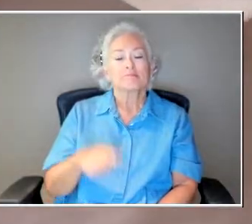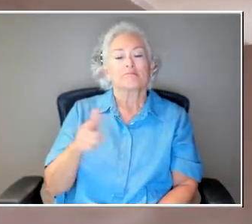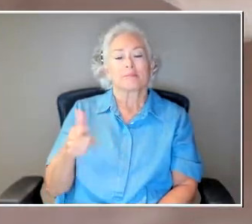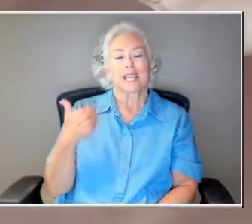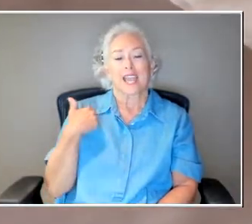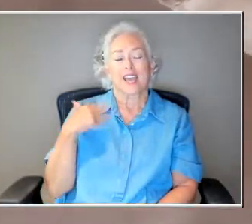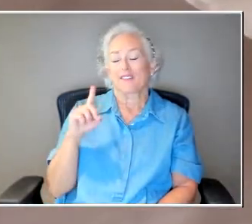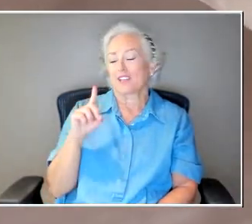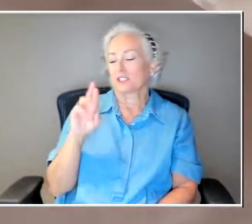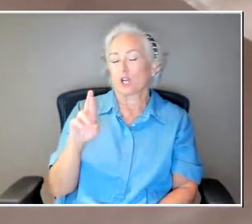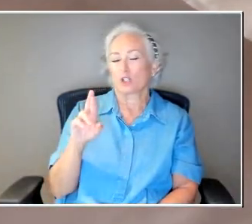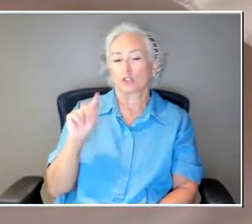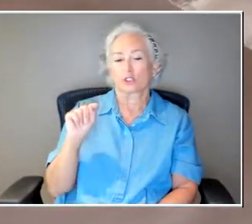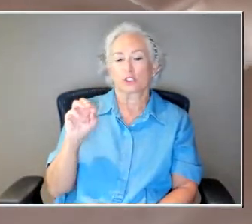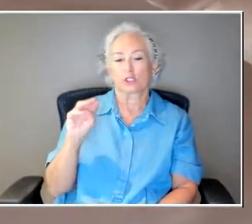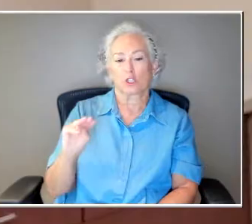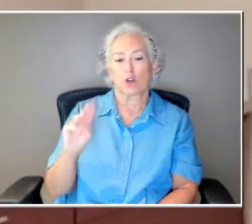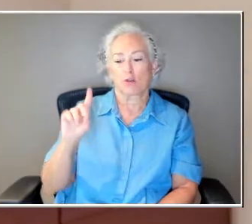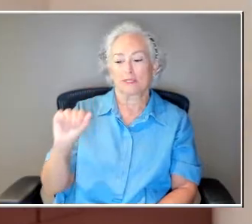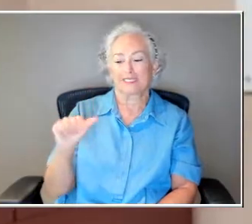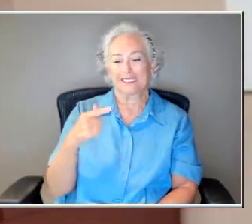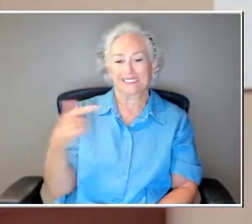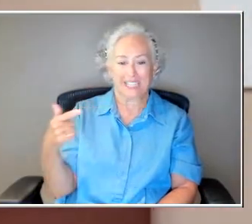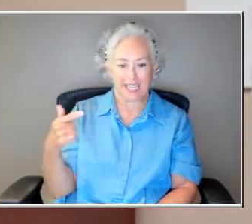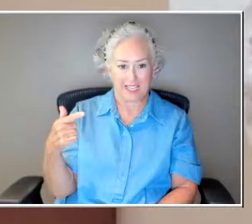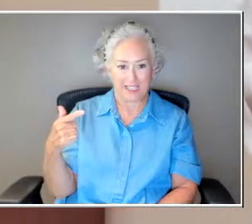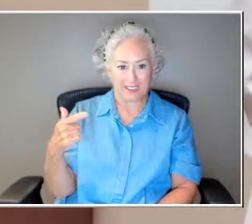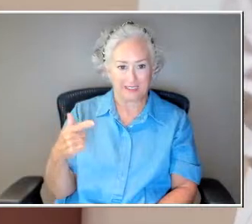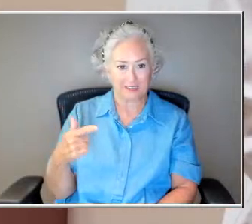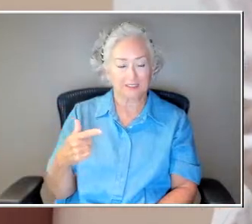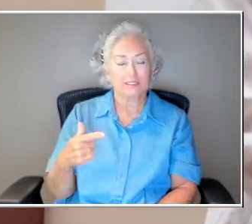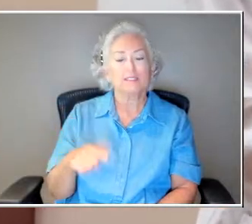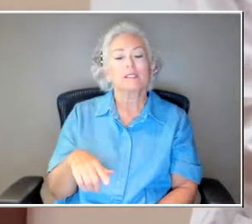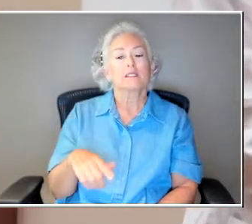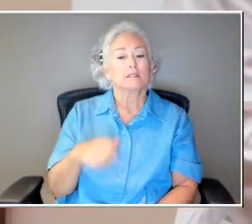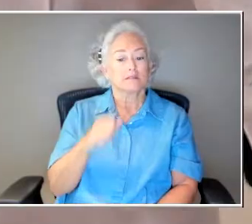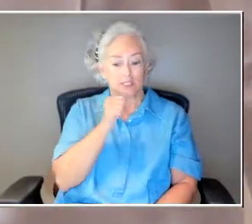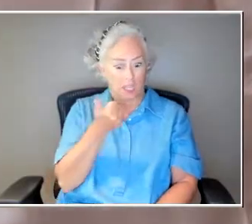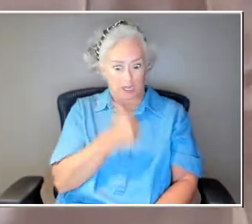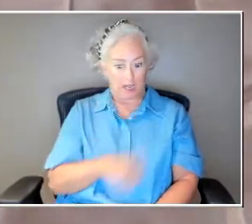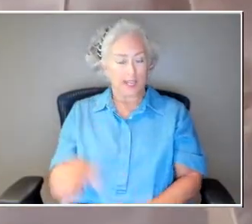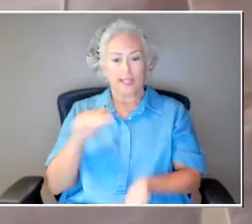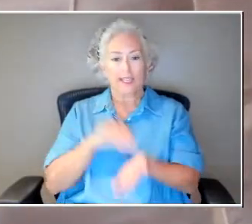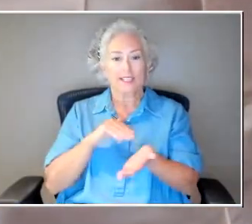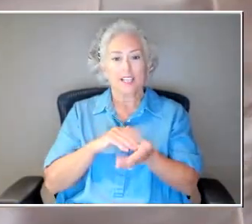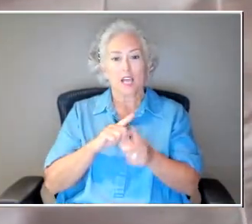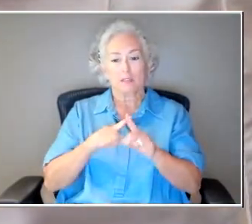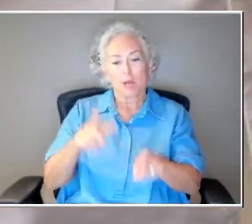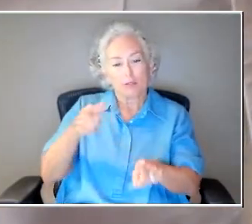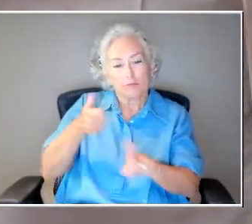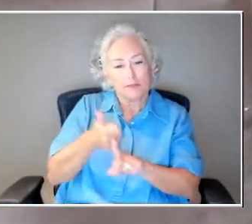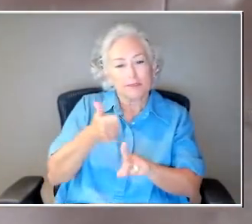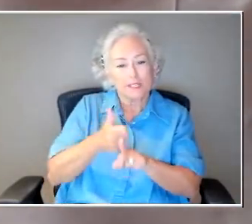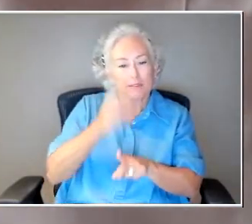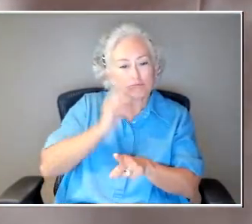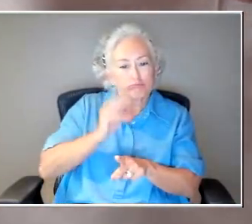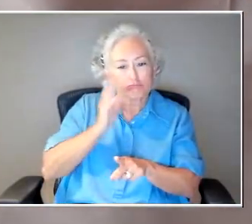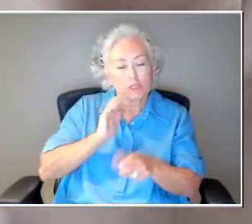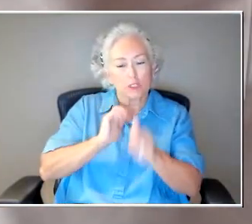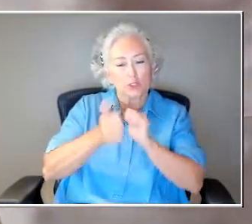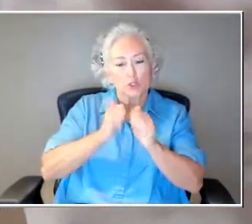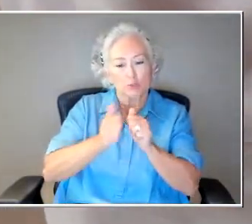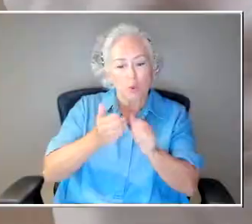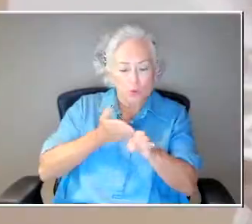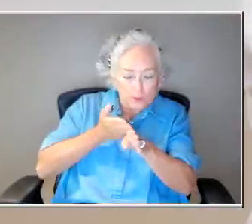any pain like back here? Not just any doctor, but a seasoned sports medicine specialist from the University of